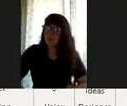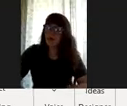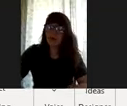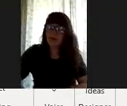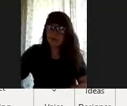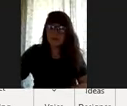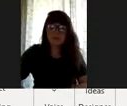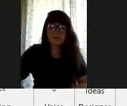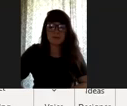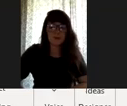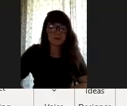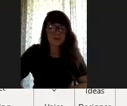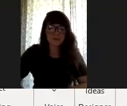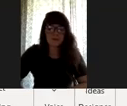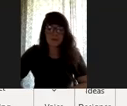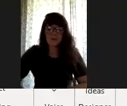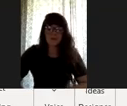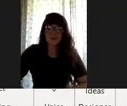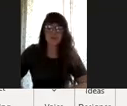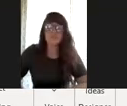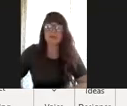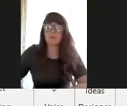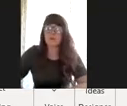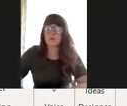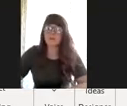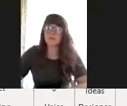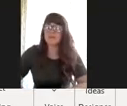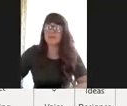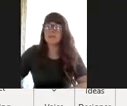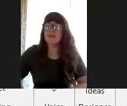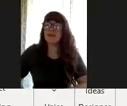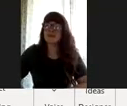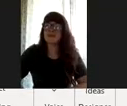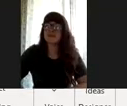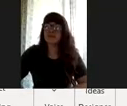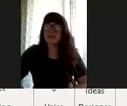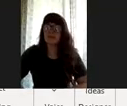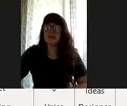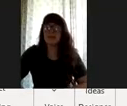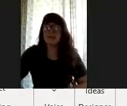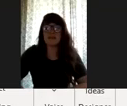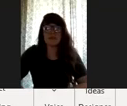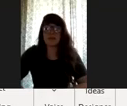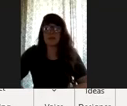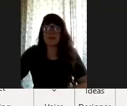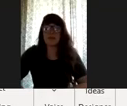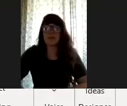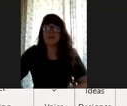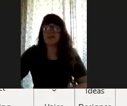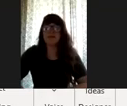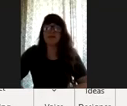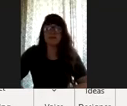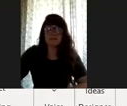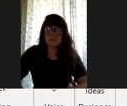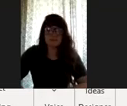that we don't like, which sometimes is not always easy to understand, but he did, mm-hmm. and that he rose again, and that he is coming back.